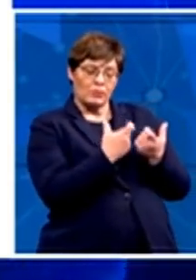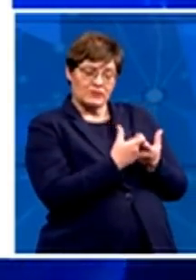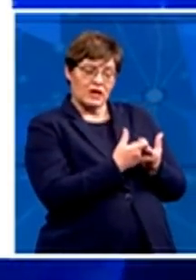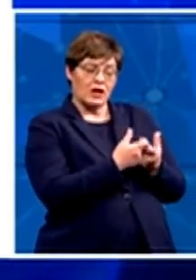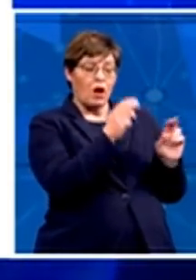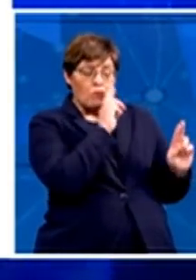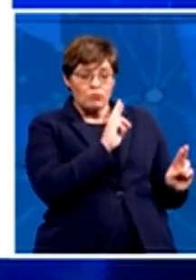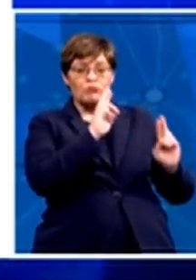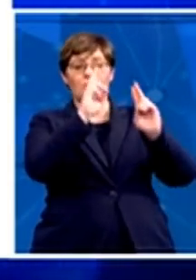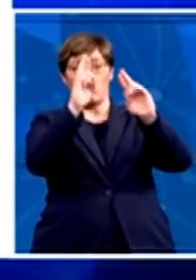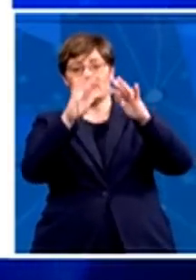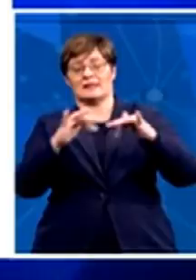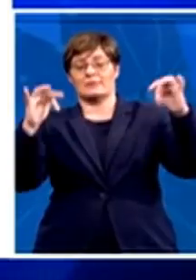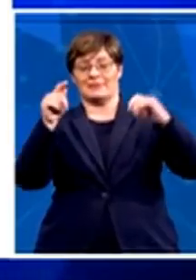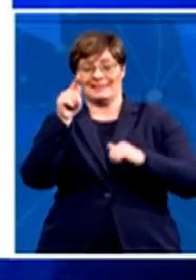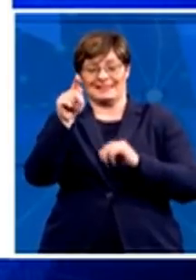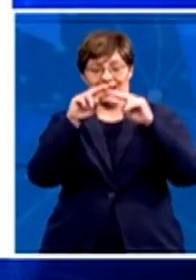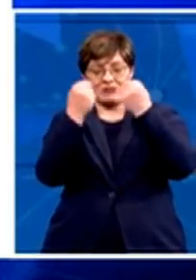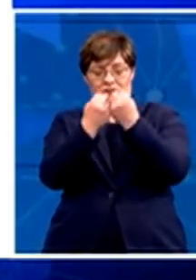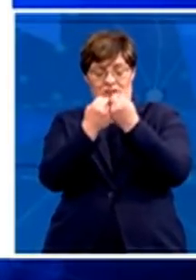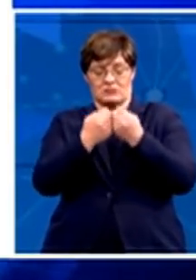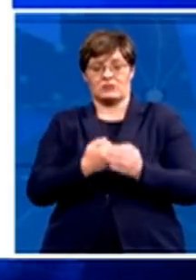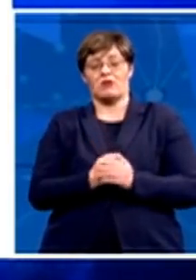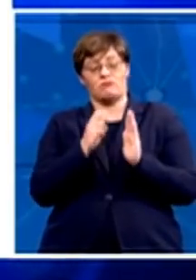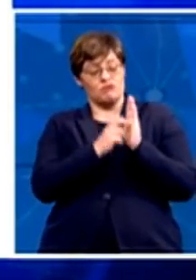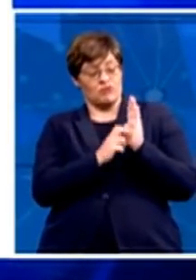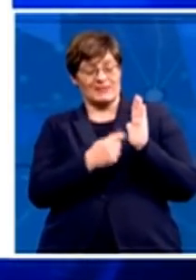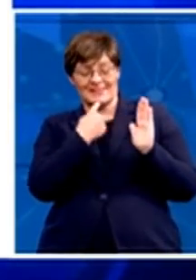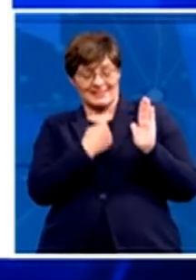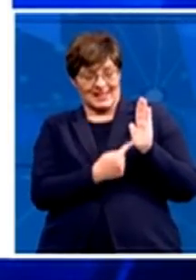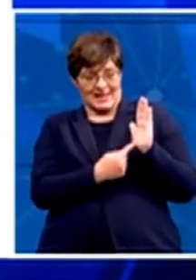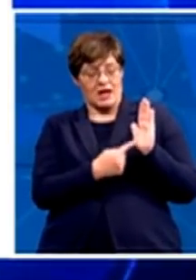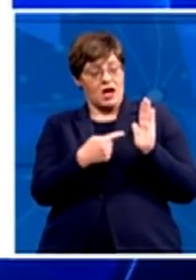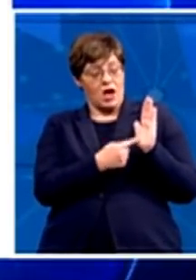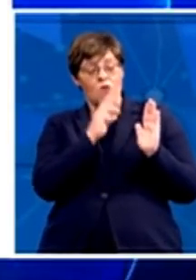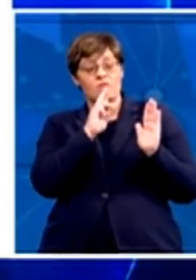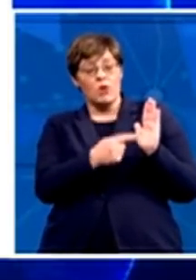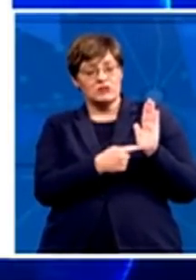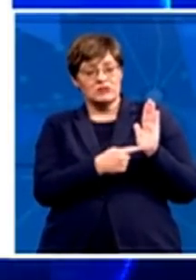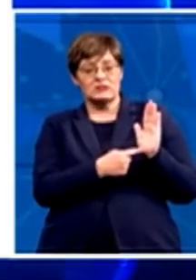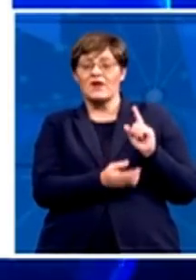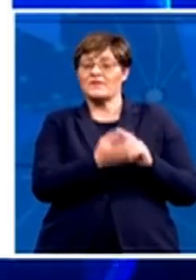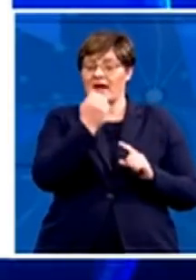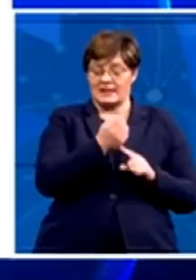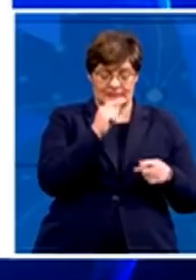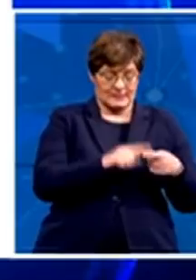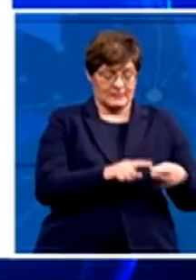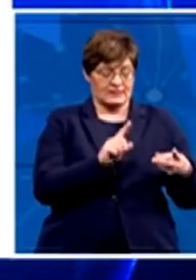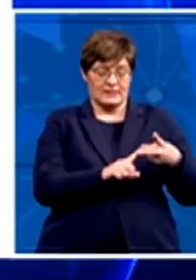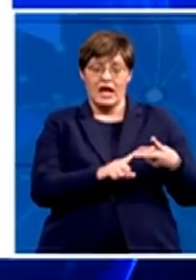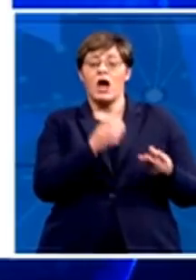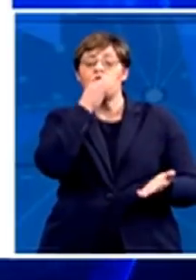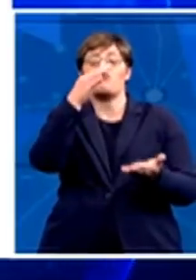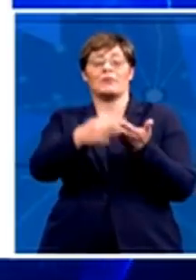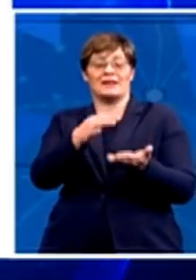the rules state that that report must contain both findings and recommendations with reasons. And that